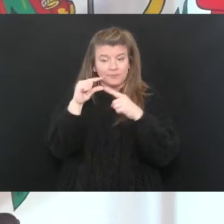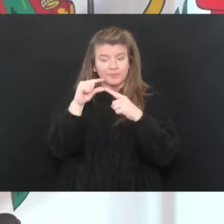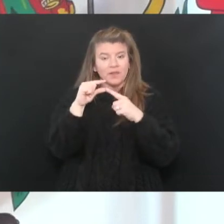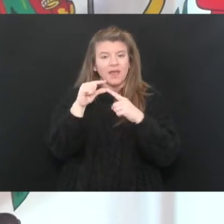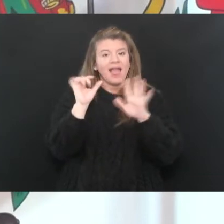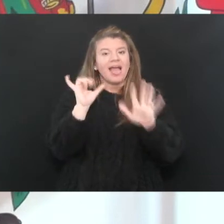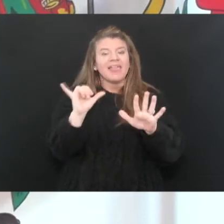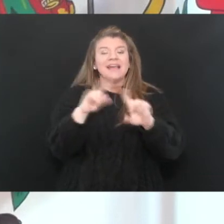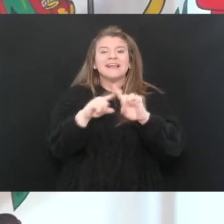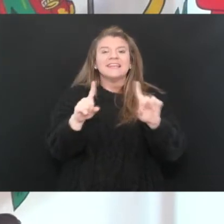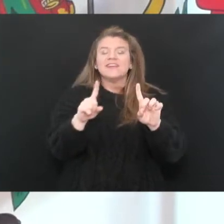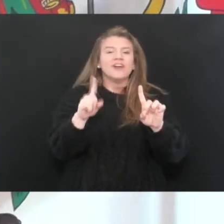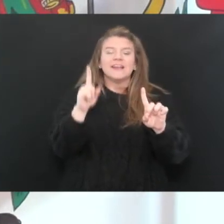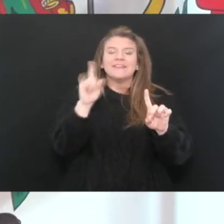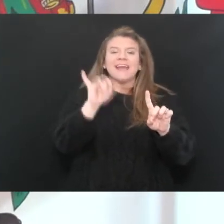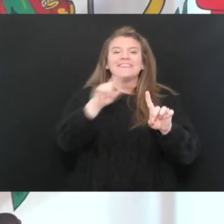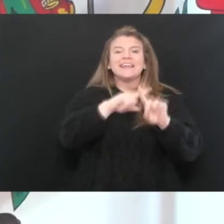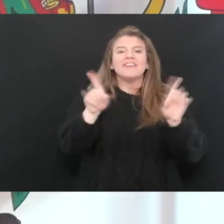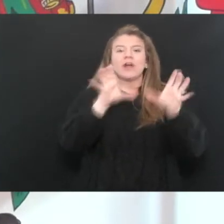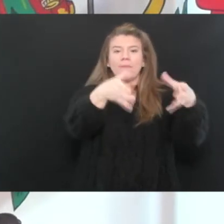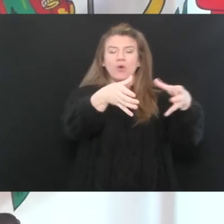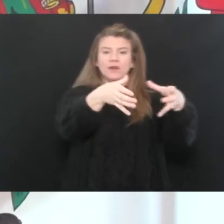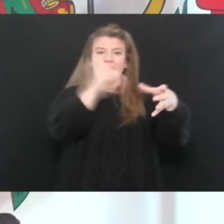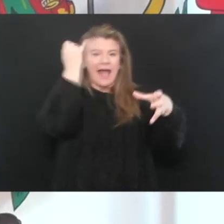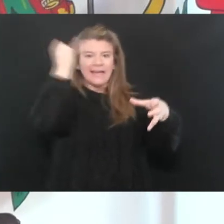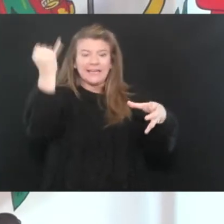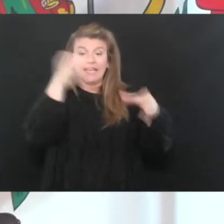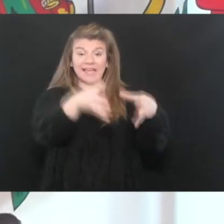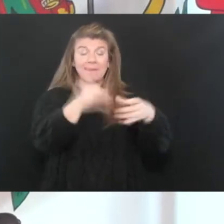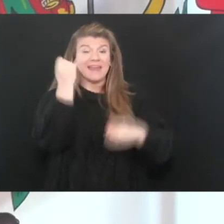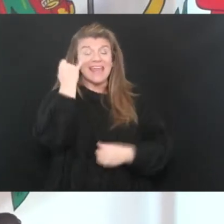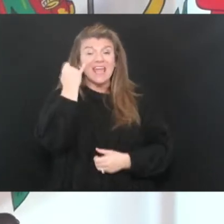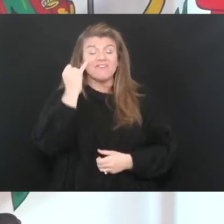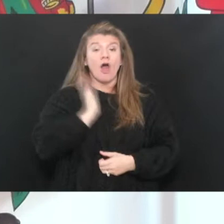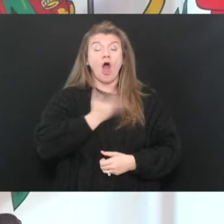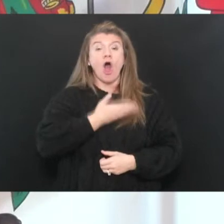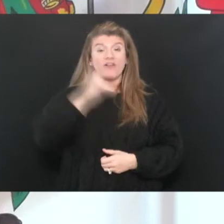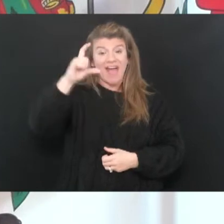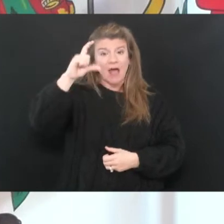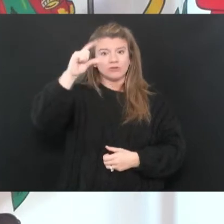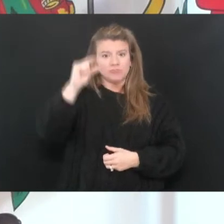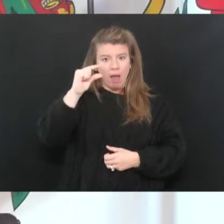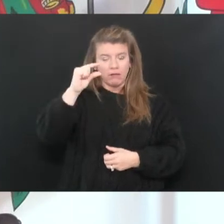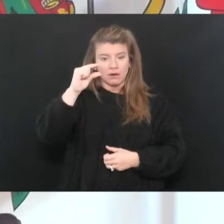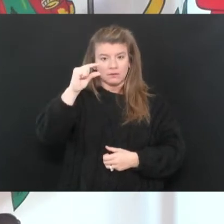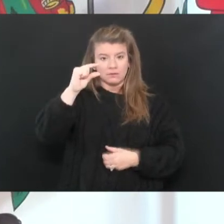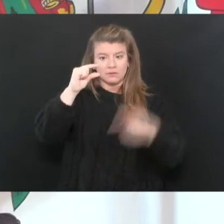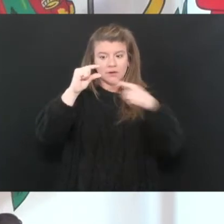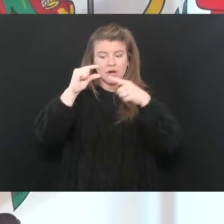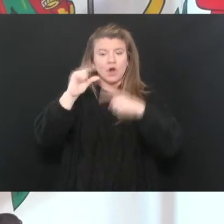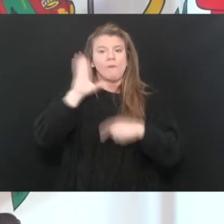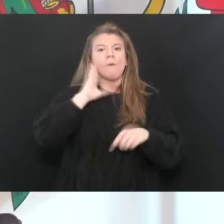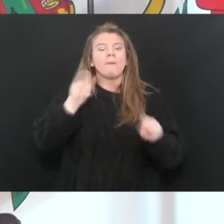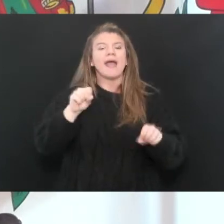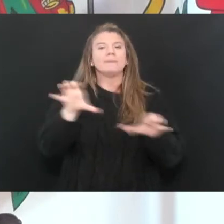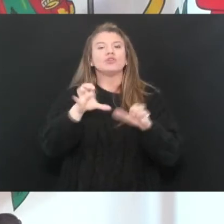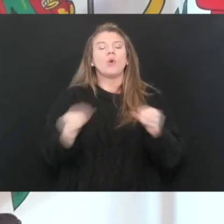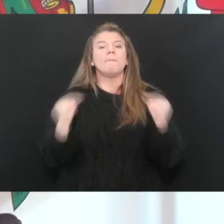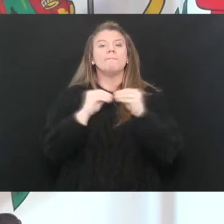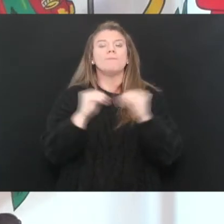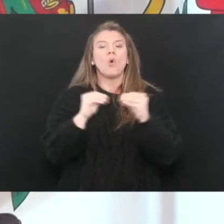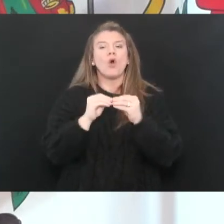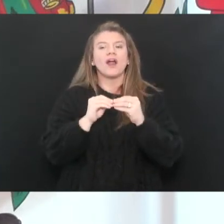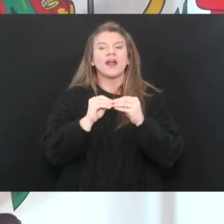a different component, but if we have the smaller vials, we'll be able to do a more